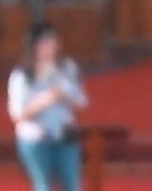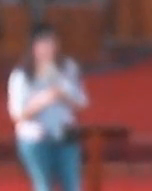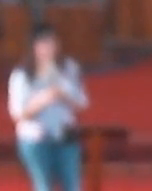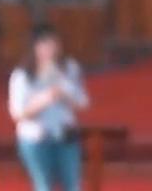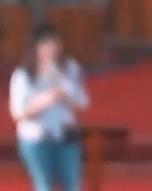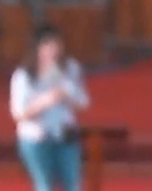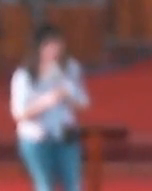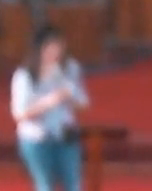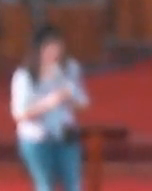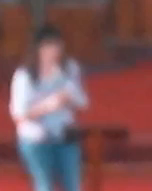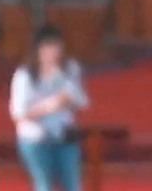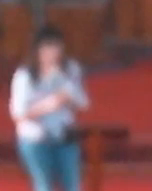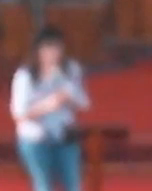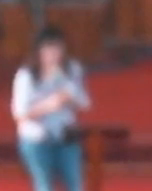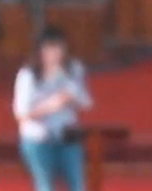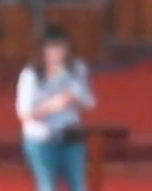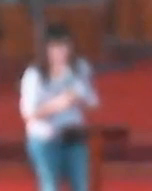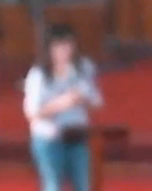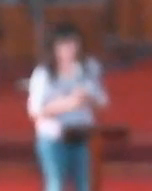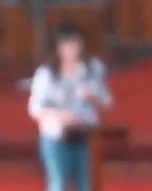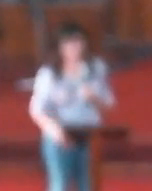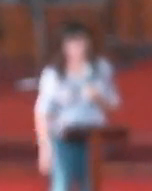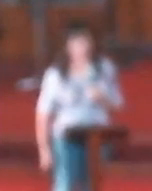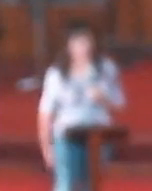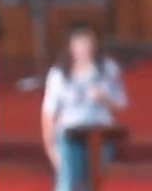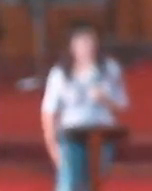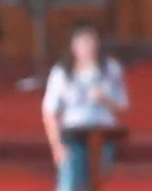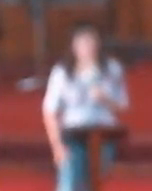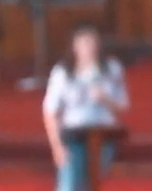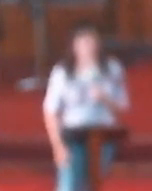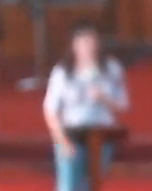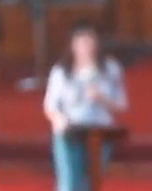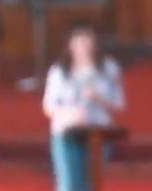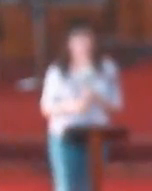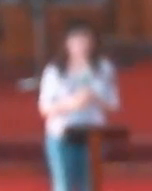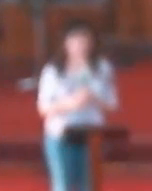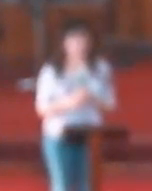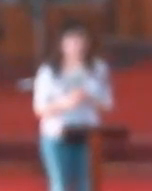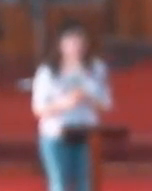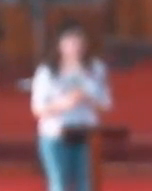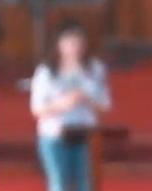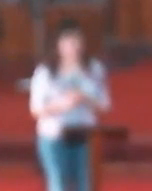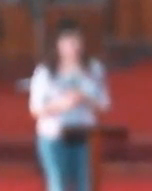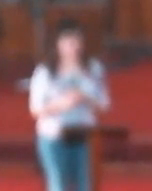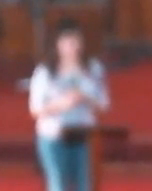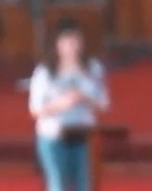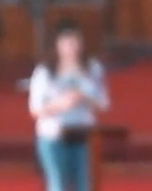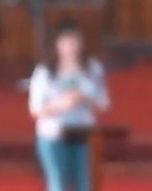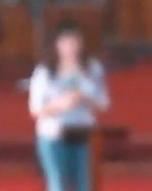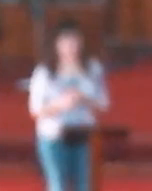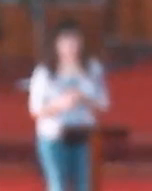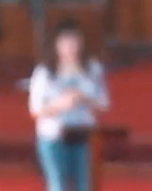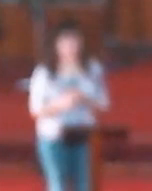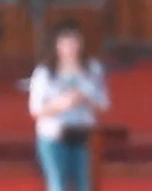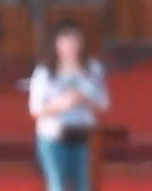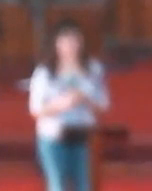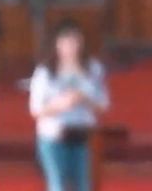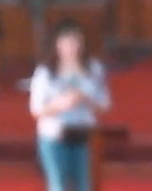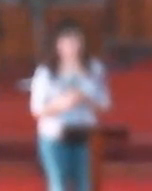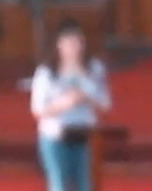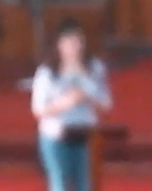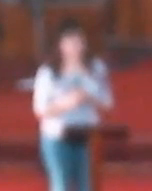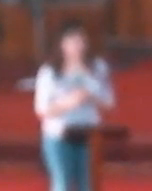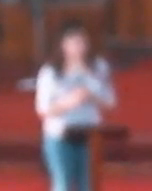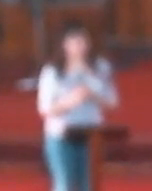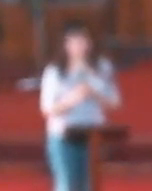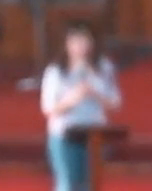hoy. And that is what we're going to speak about today. En un par de semanas vamos a hablar de las palabras poderosas que un papá puede hablarle a